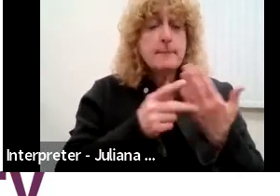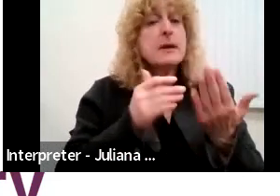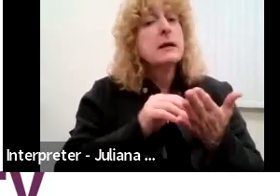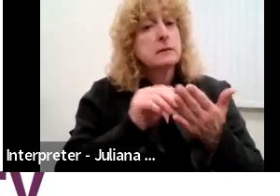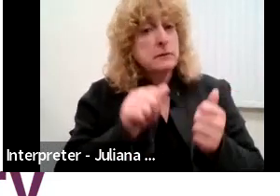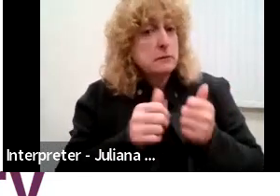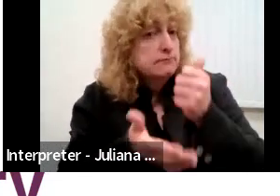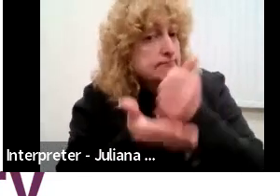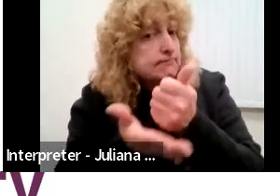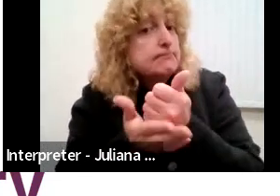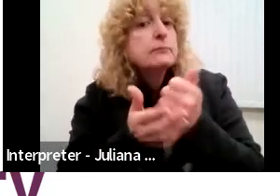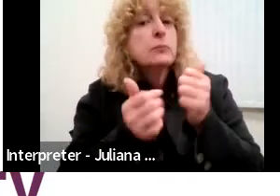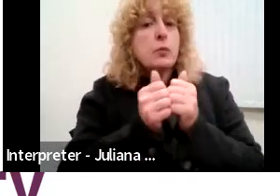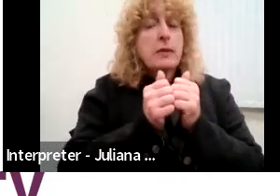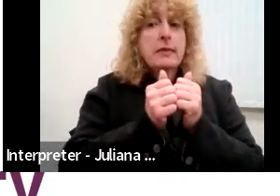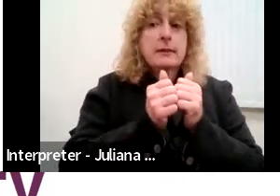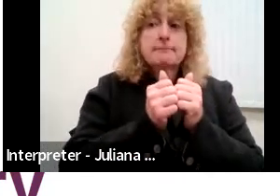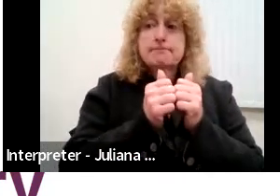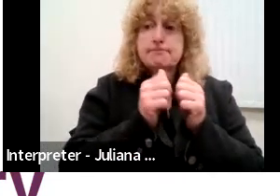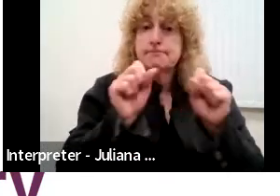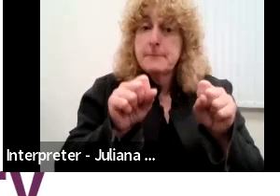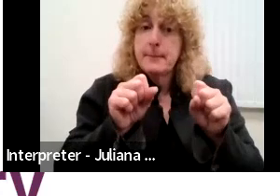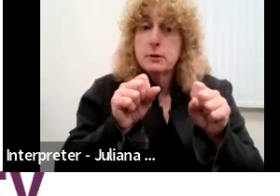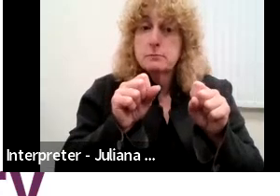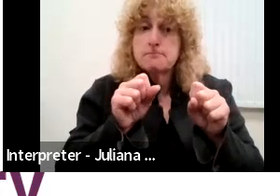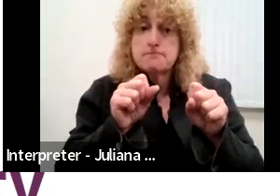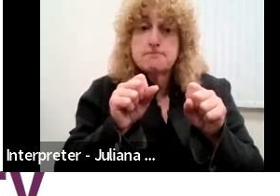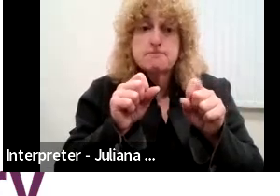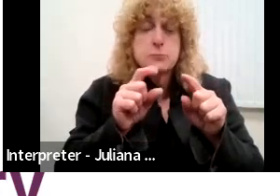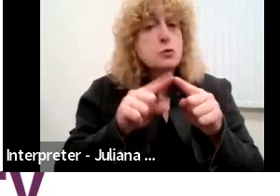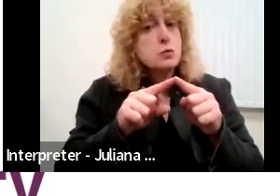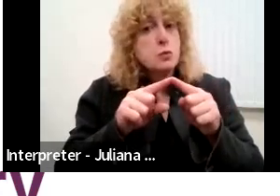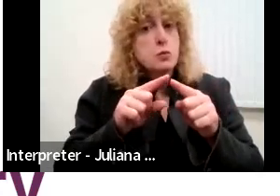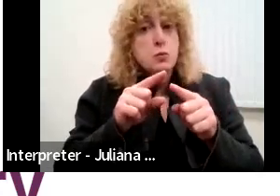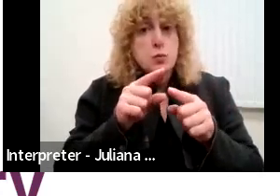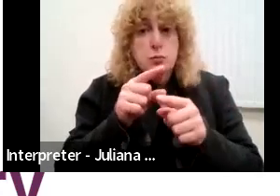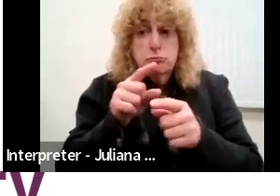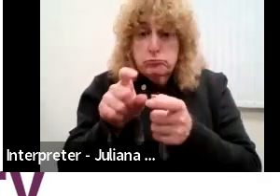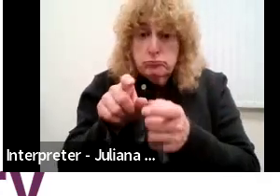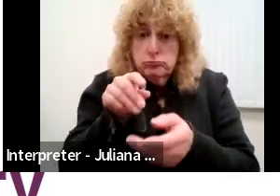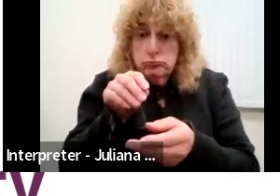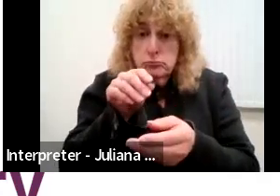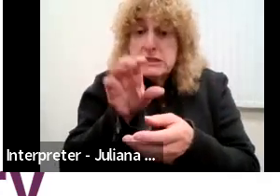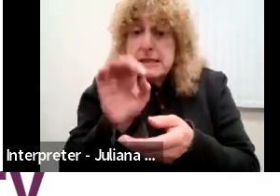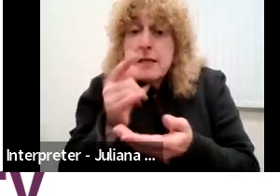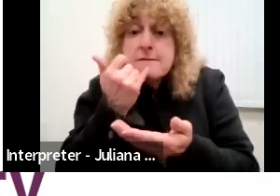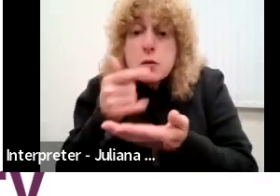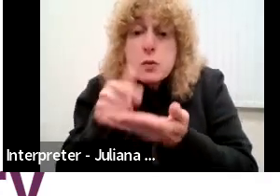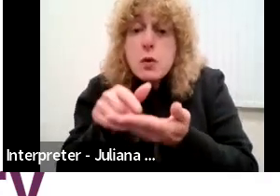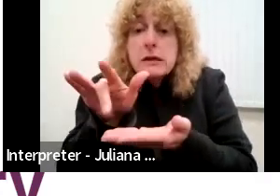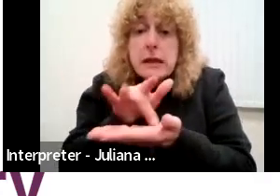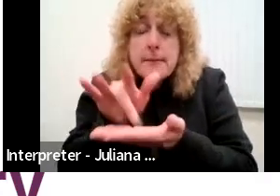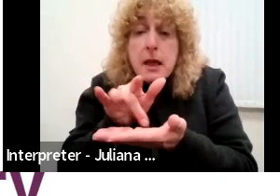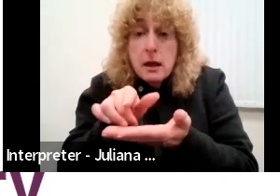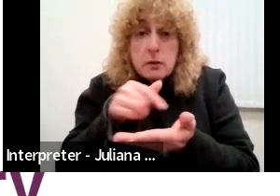assist you with being able to make your cell phone or tablet or even your watch more accessible